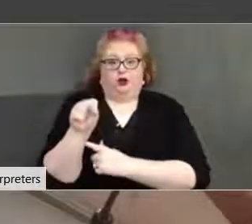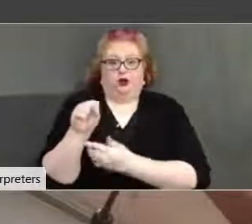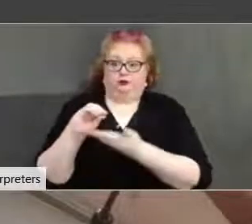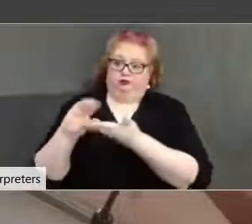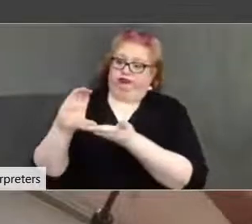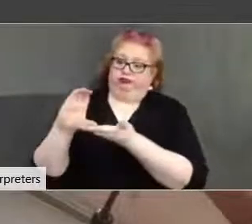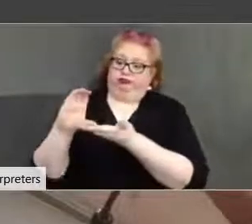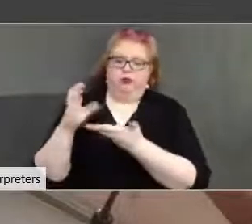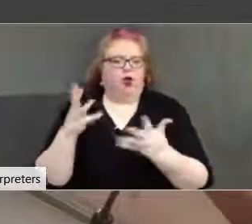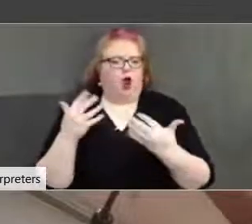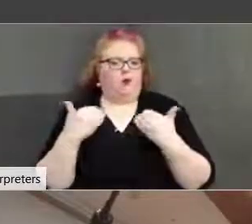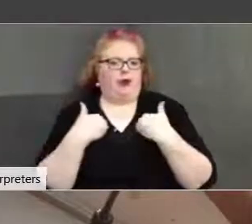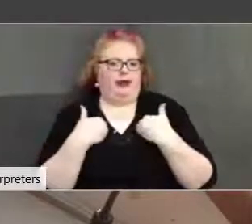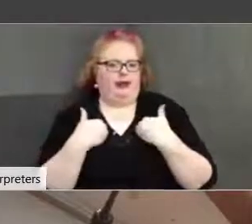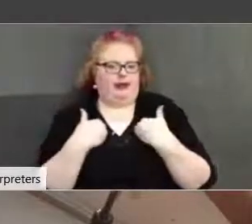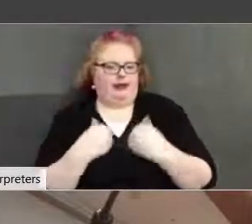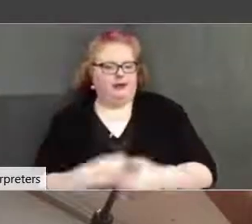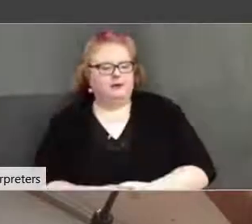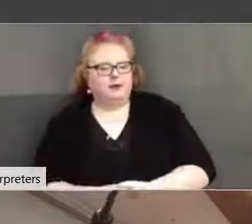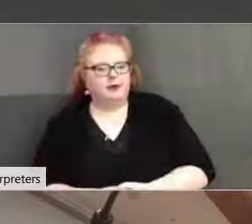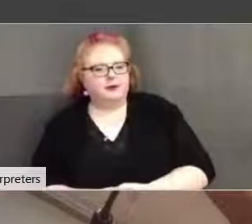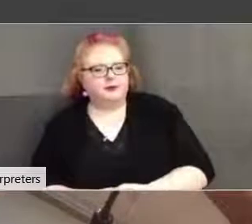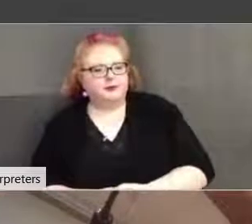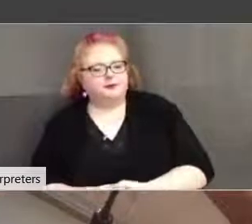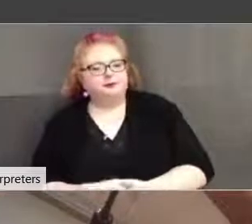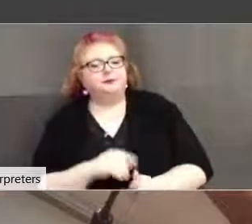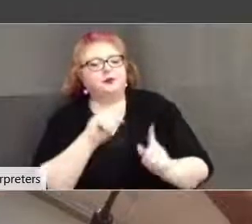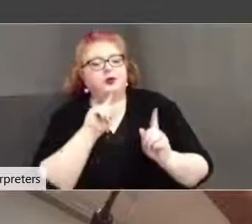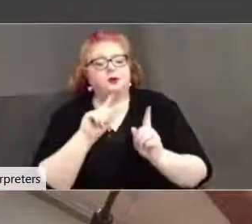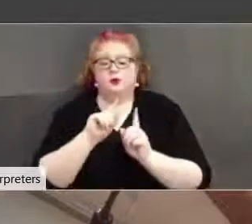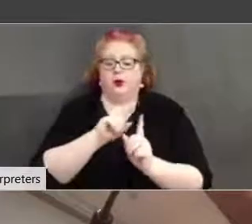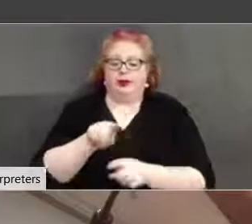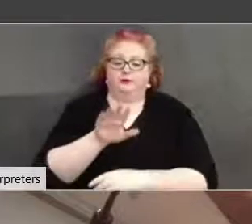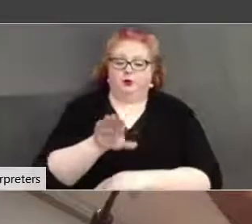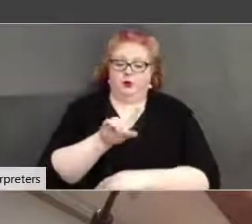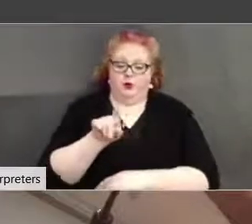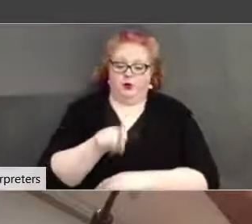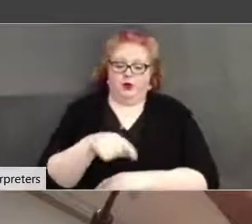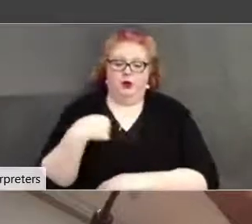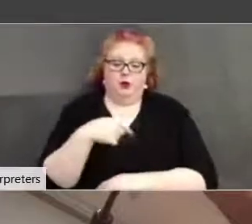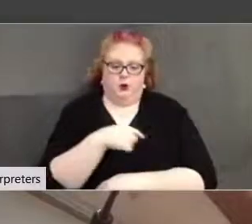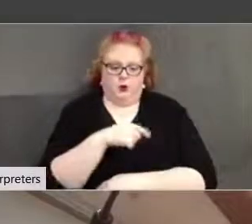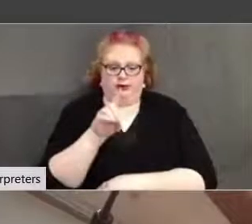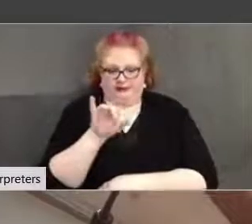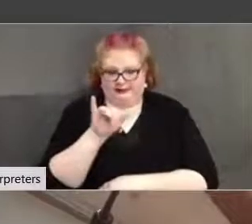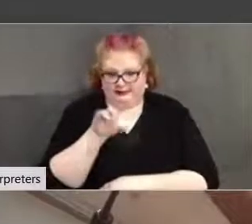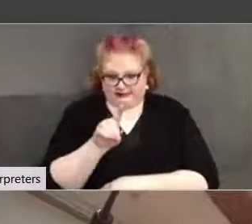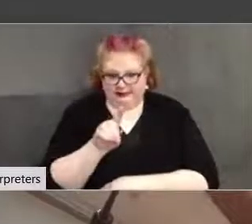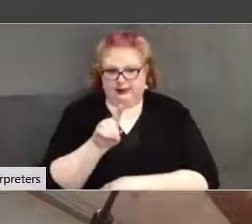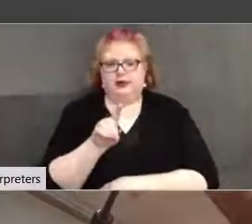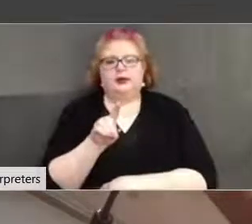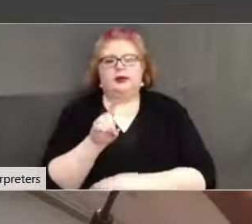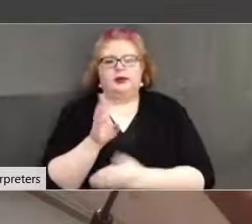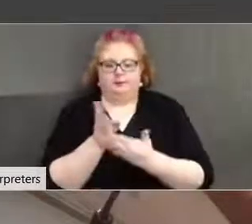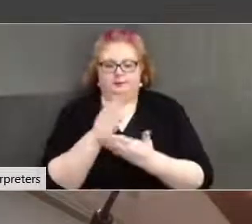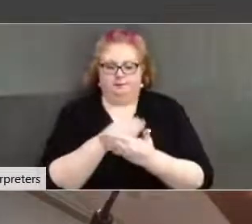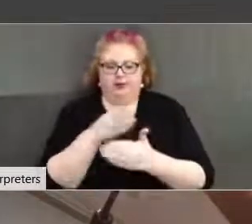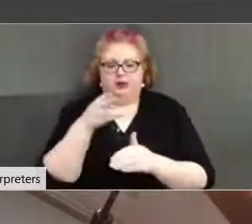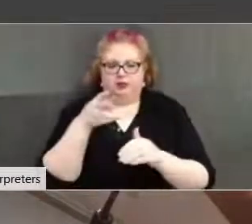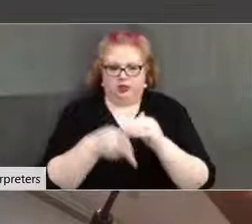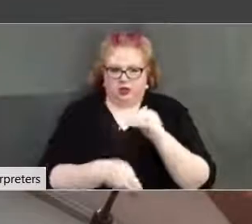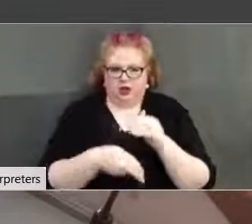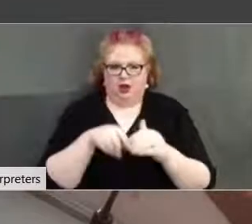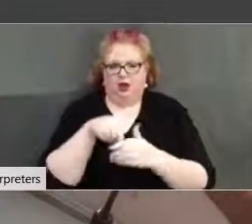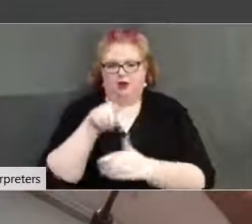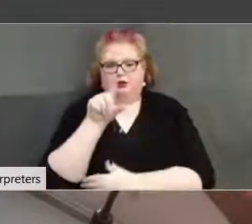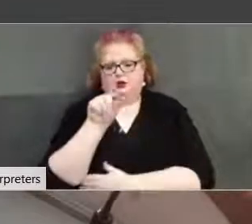To answer your question, we did when we made the budget cut in 2019. When we started that process, I